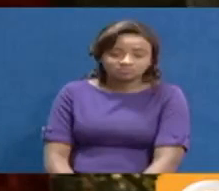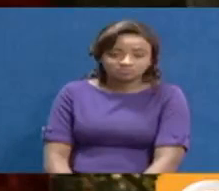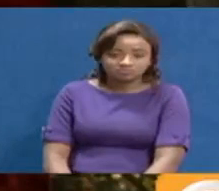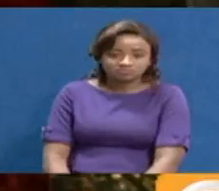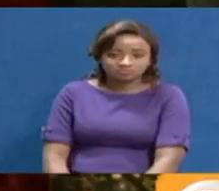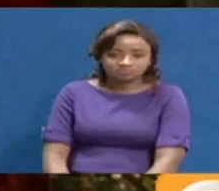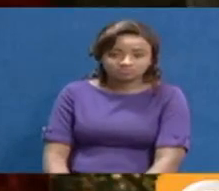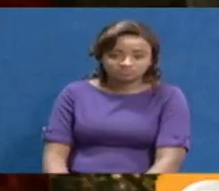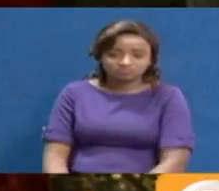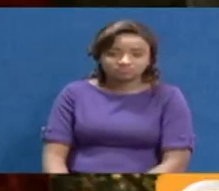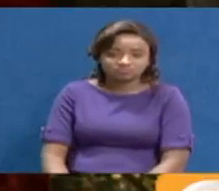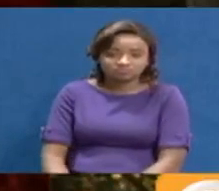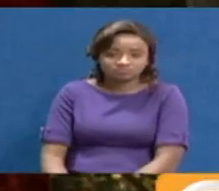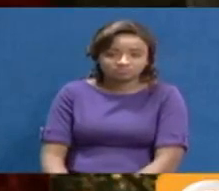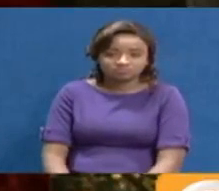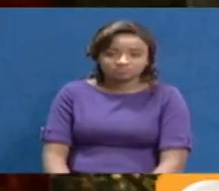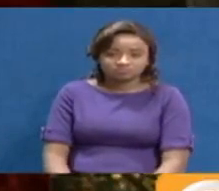You will have an additional deduction of